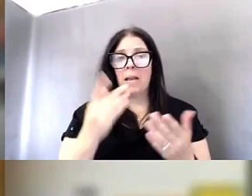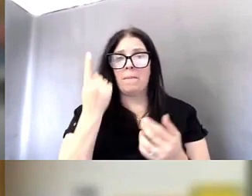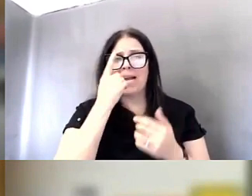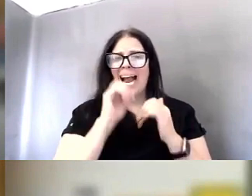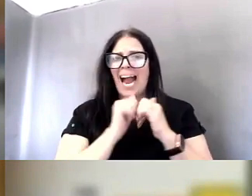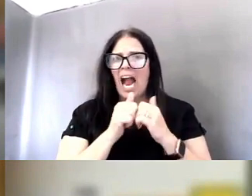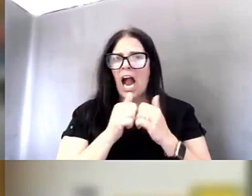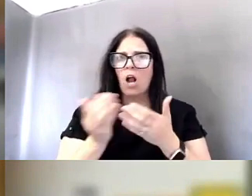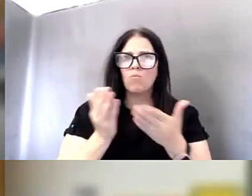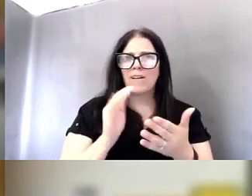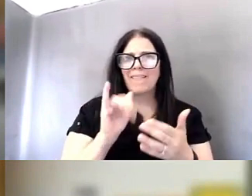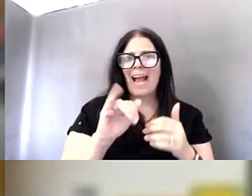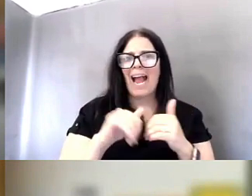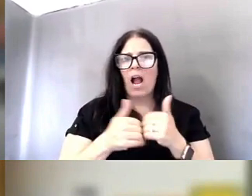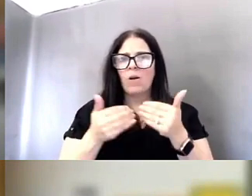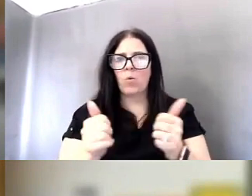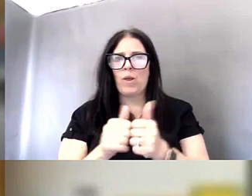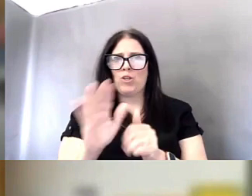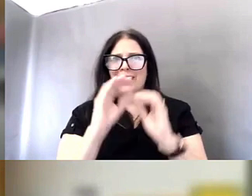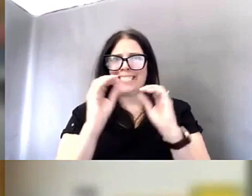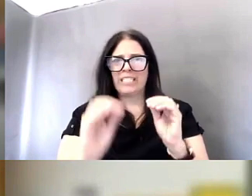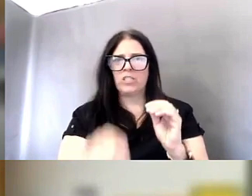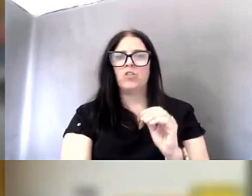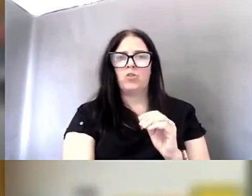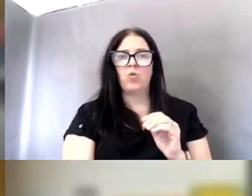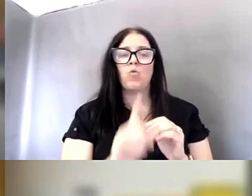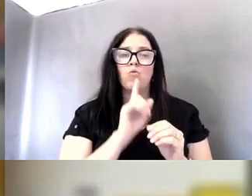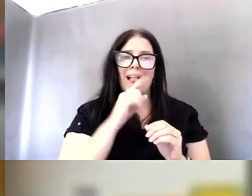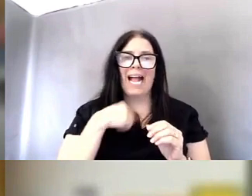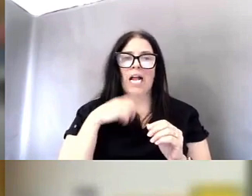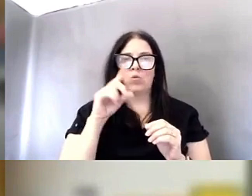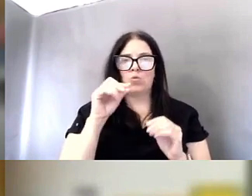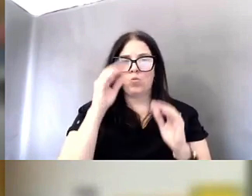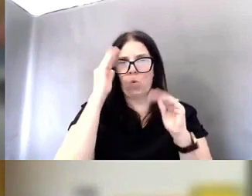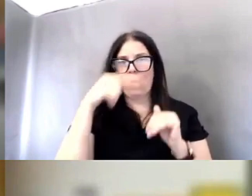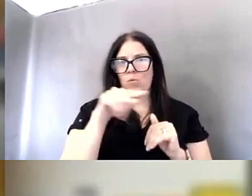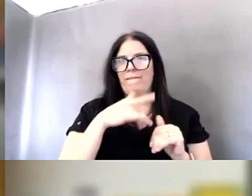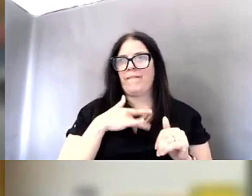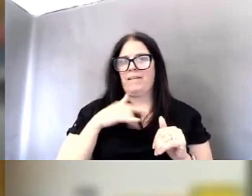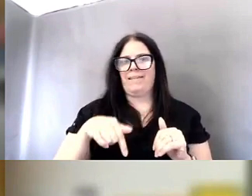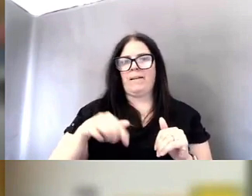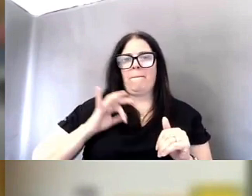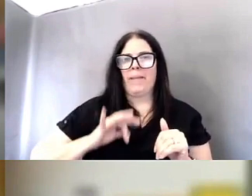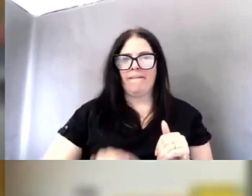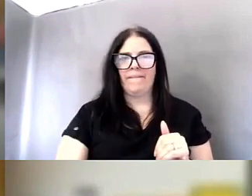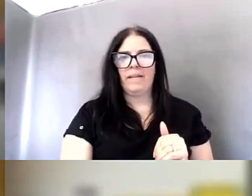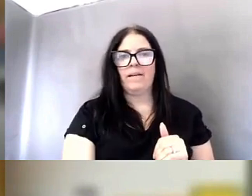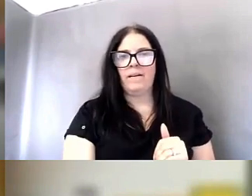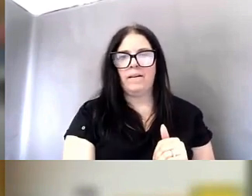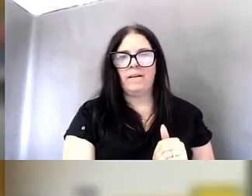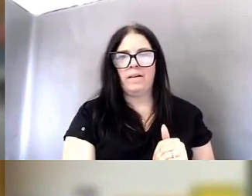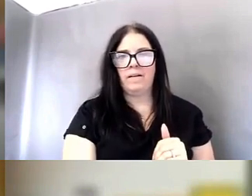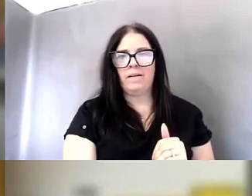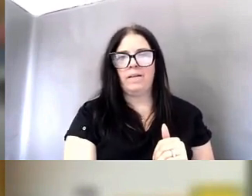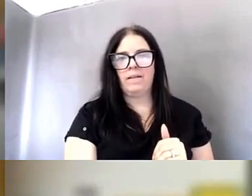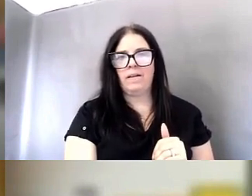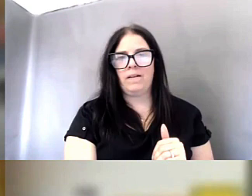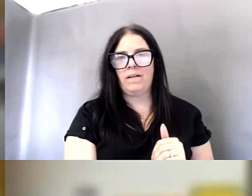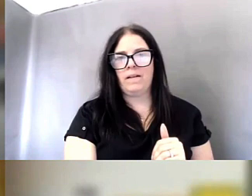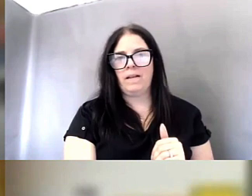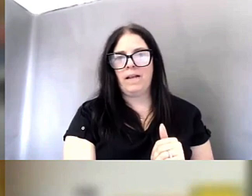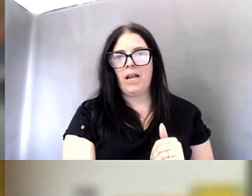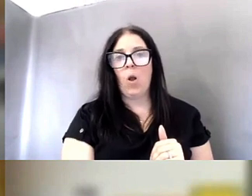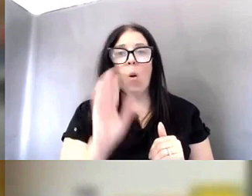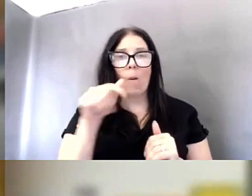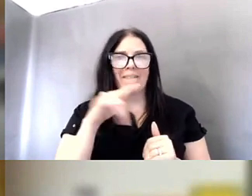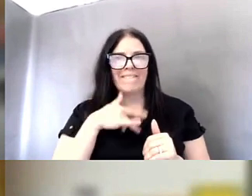your teaching practice as well. So I really do hope you found the session helpful and informative. I could see a lot of